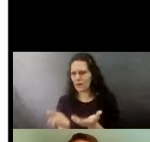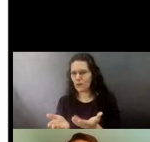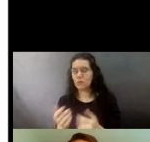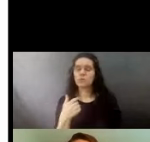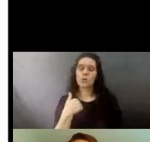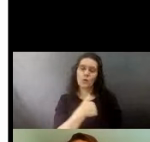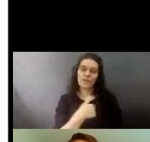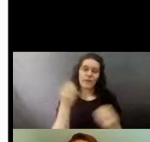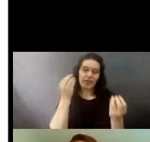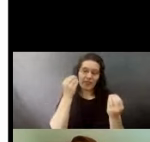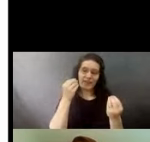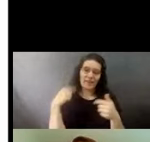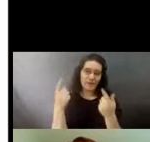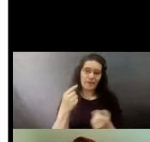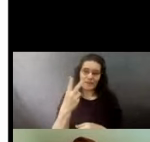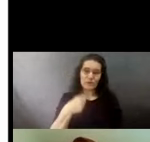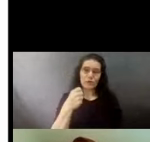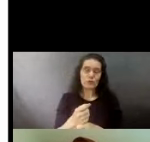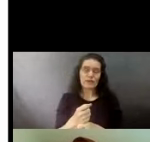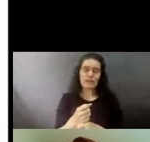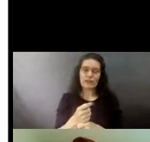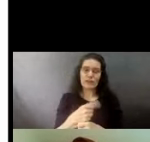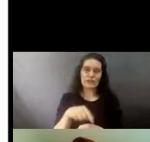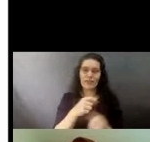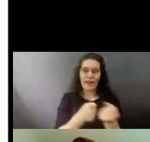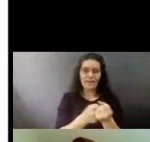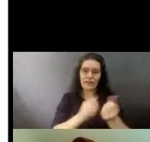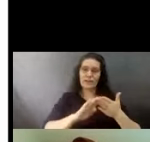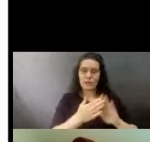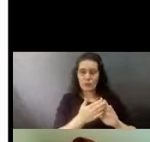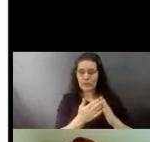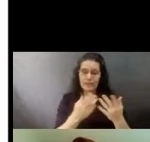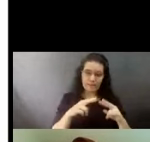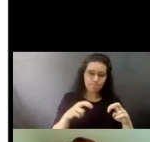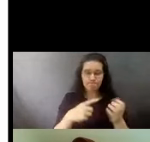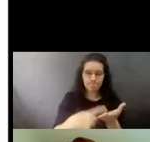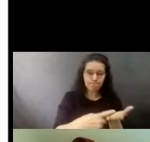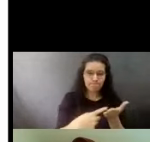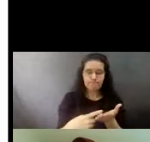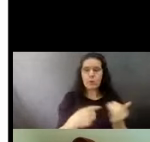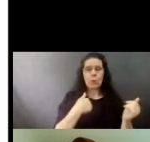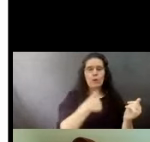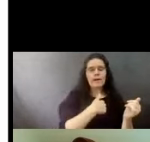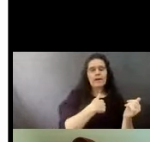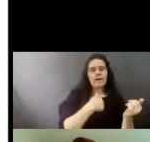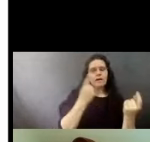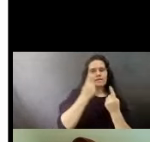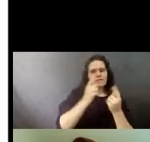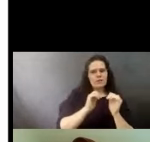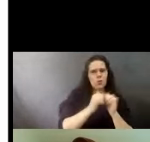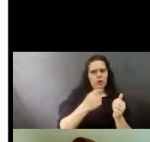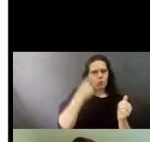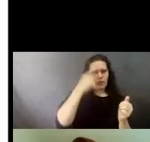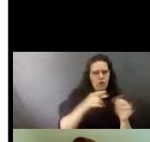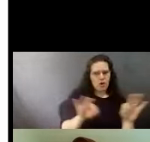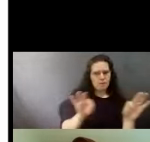about for 2 years. And so we, at the beginning of all of this, started coming up with how we think it would be analyzed. And then over the last 2 years,